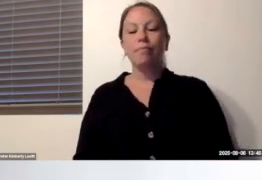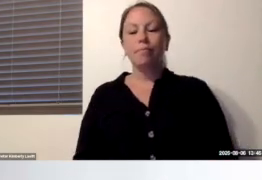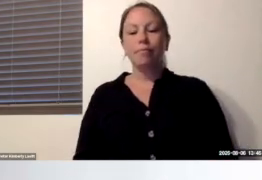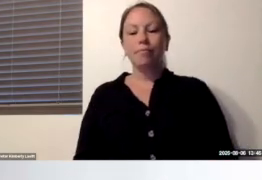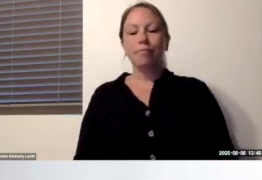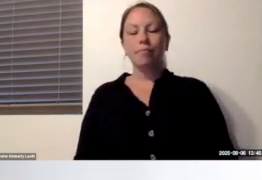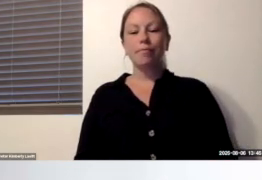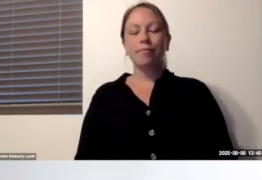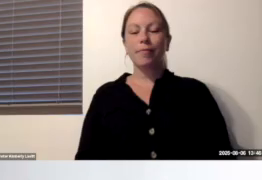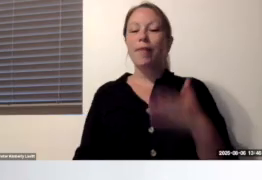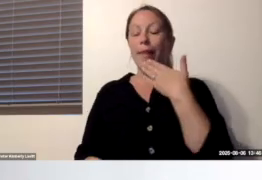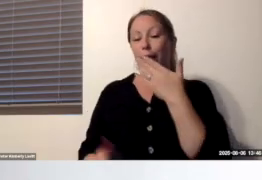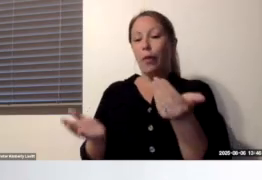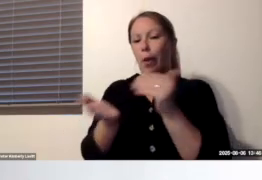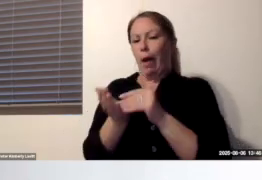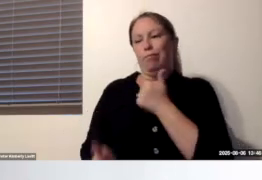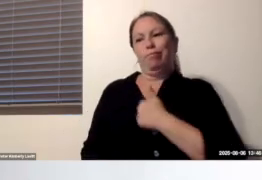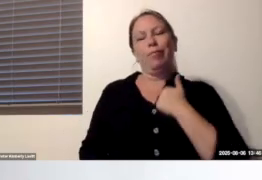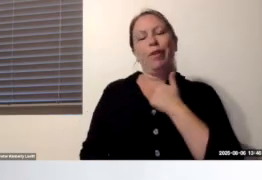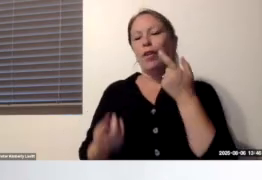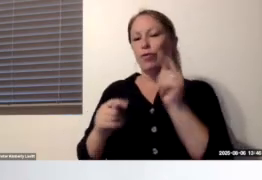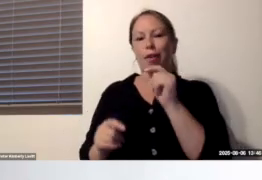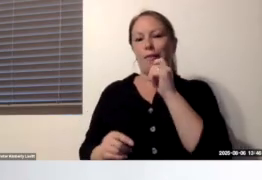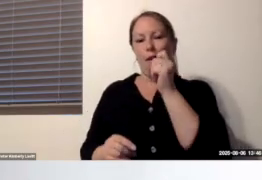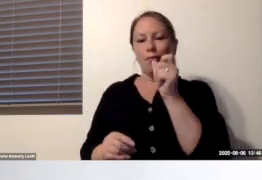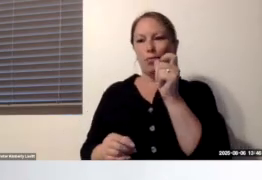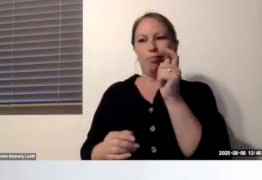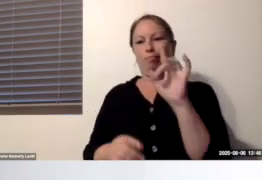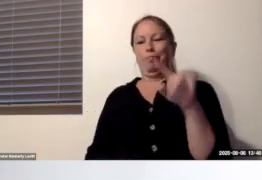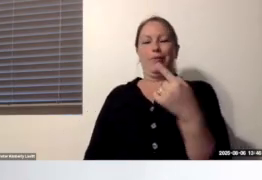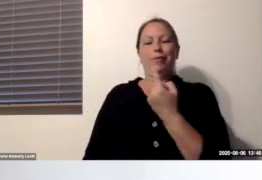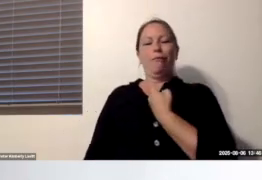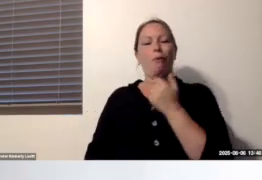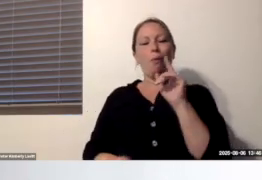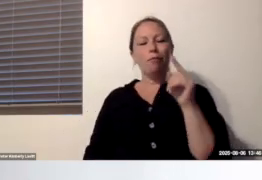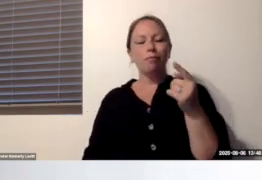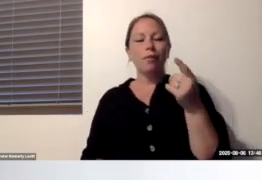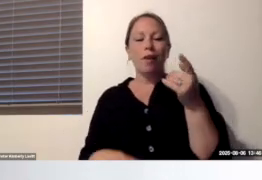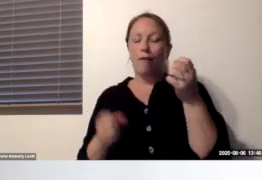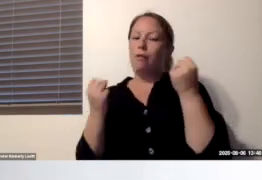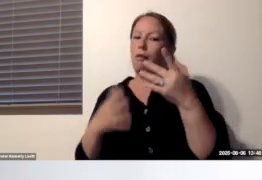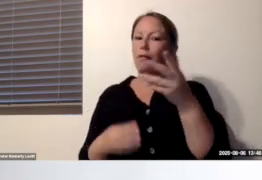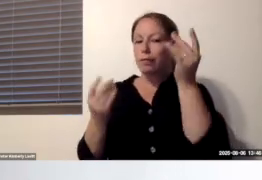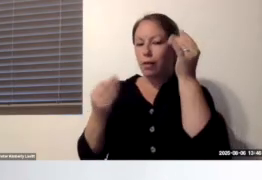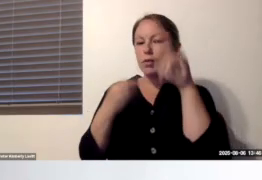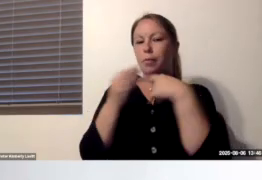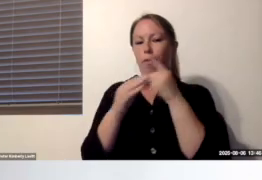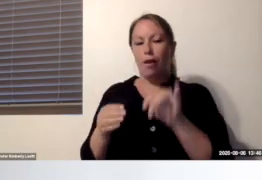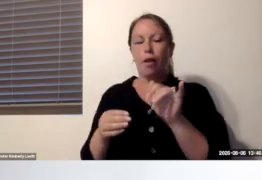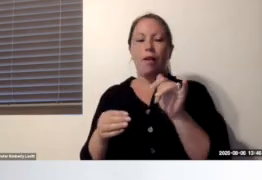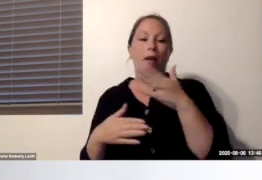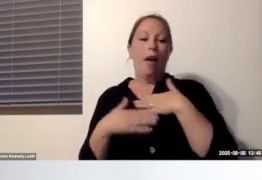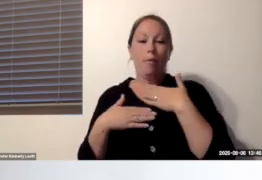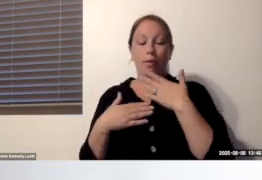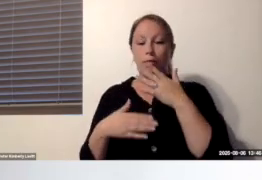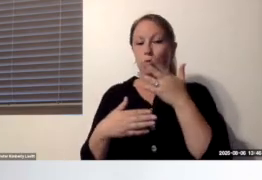Well, thank you again, and I apologize. I will try not to monopolize. I have lots of thoughts about this, and I'd be happy to provide input. I hope it's not too late